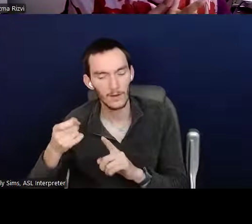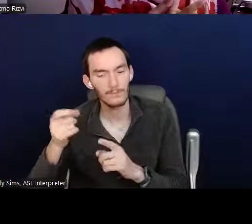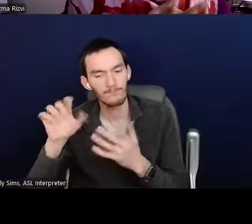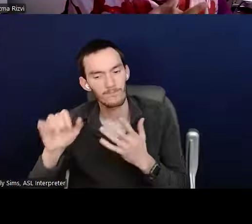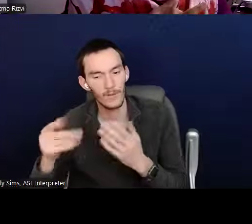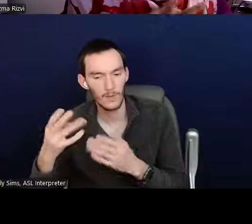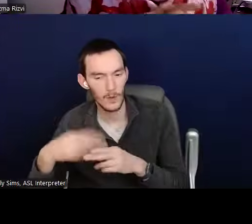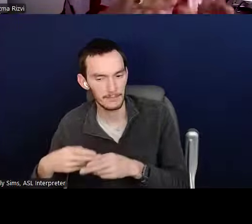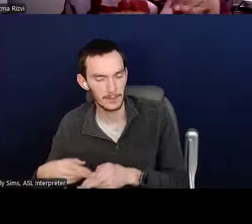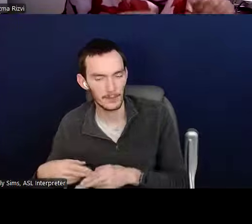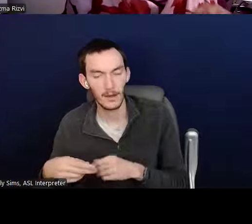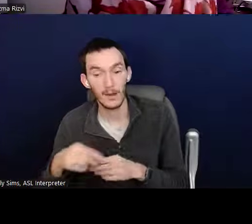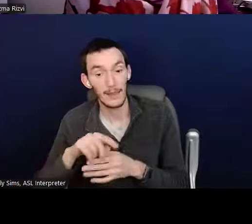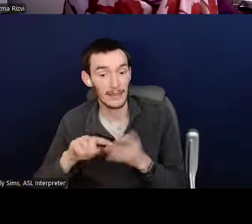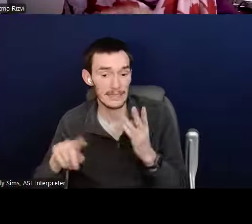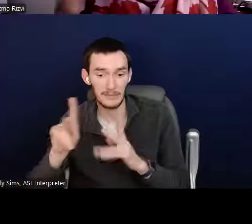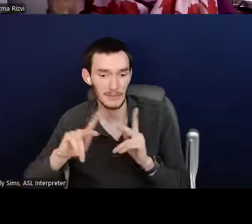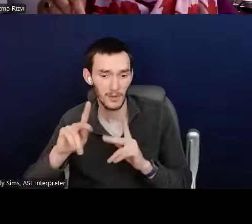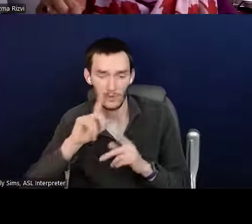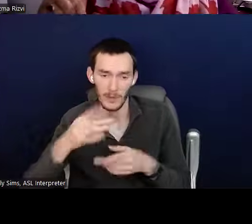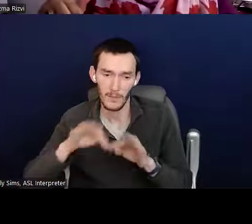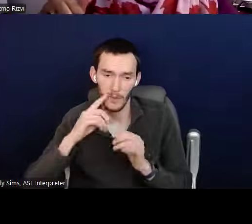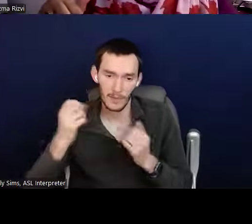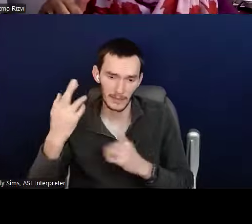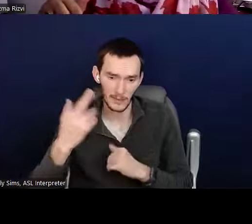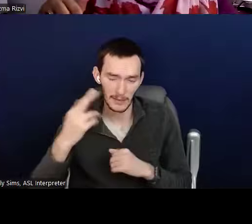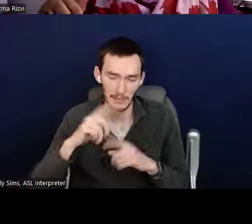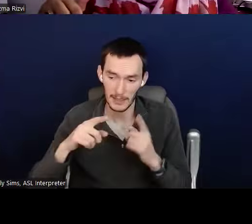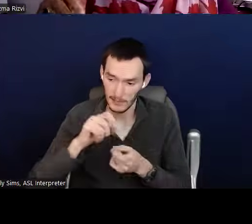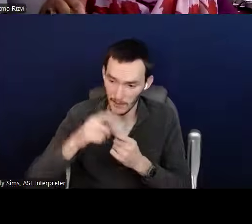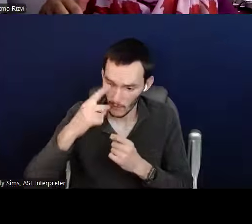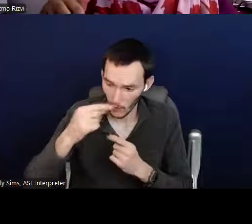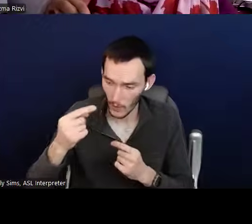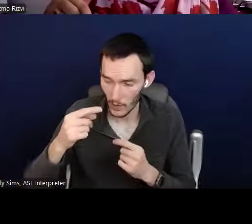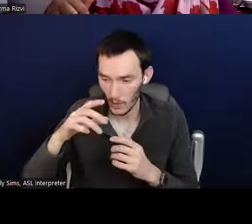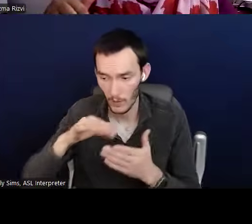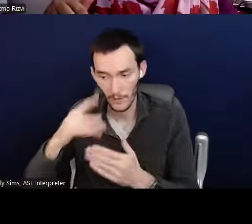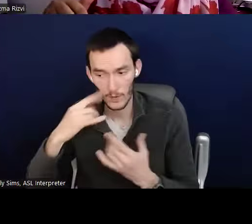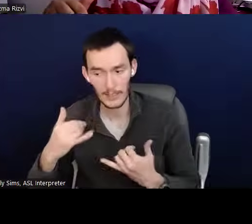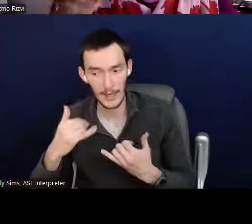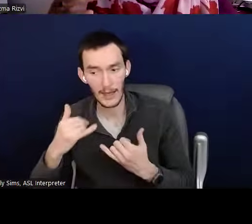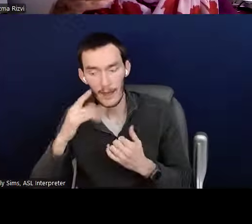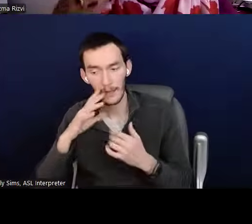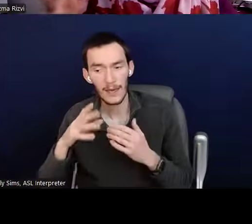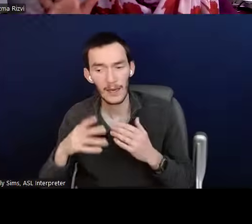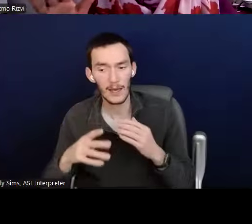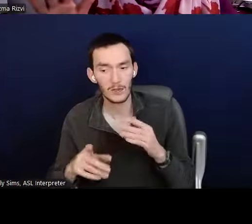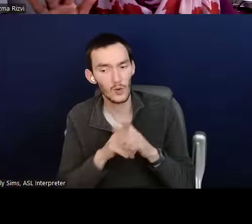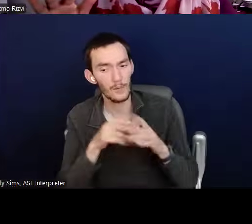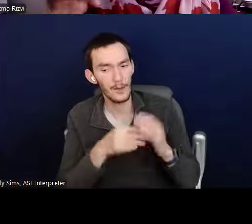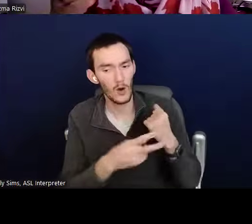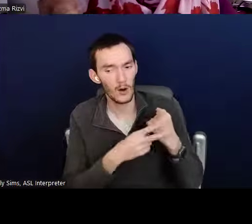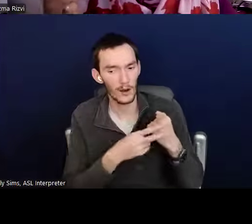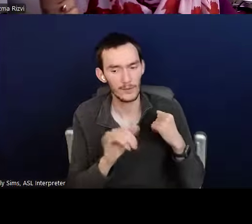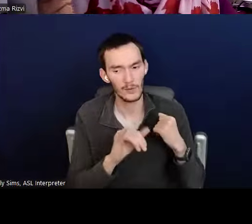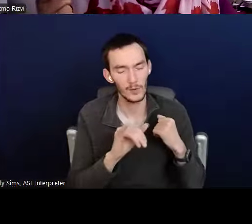Mohiuddin. Now, these folks are important for many different reasons, but specific to what we're looking at today, they show up in the archive as well. Just a couple weeks ago,